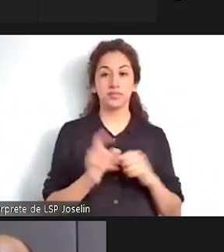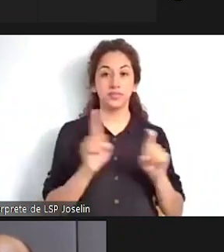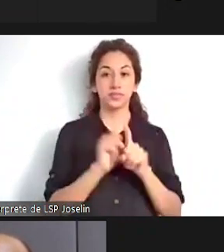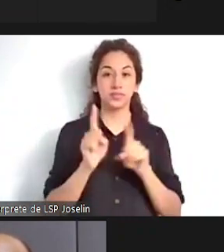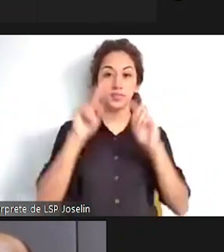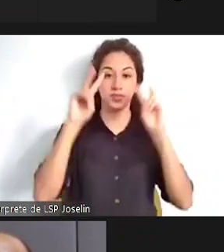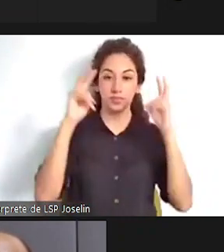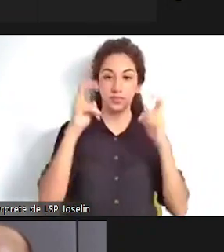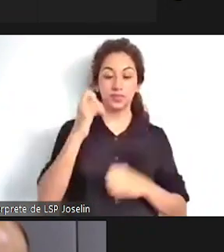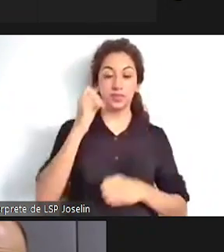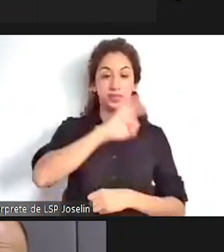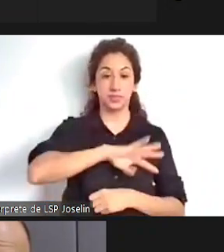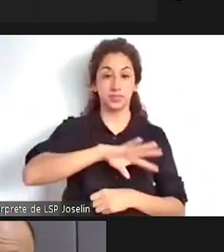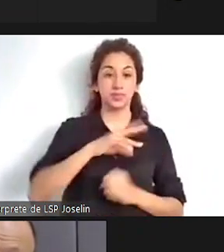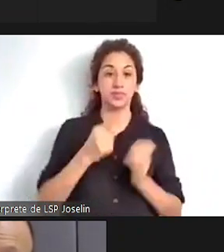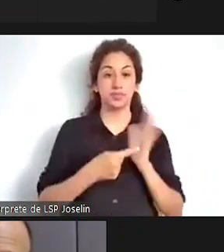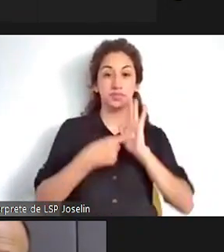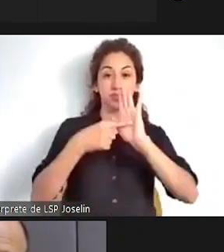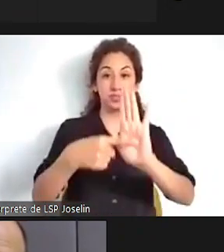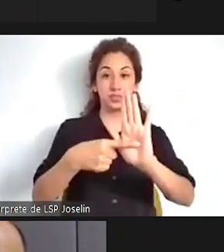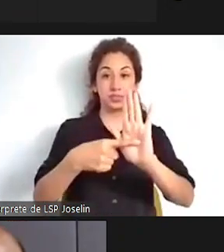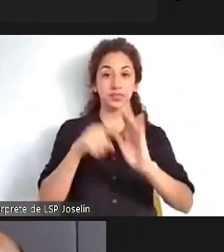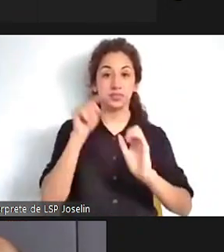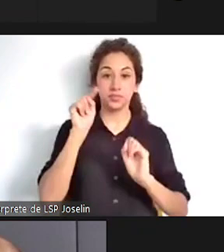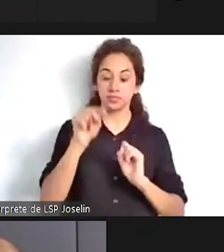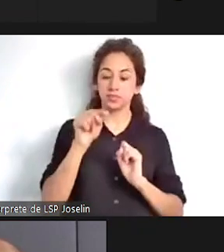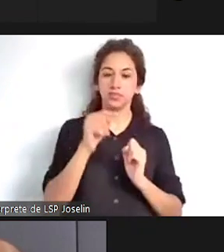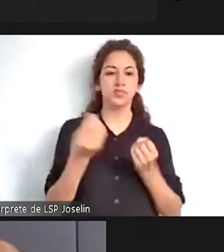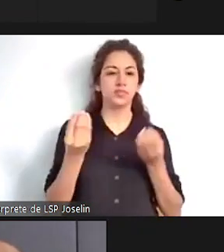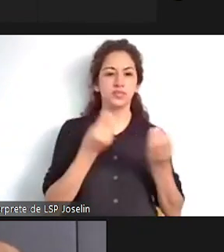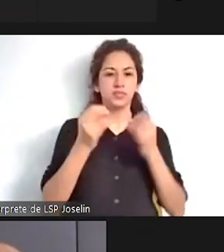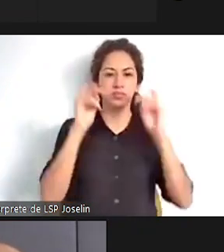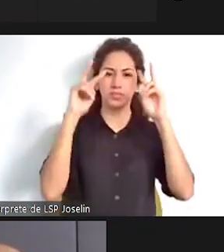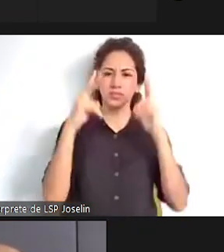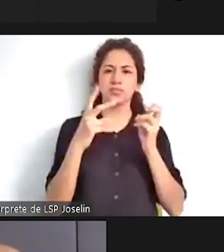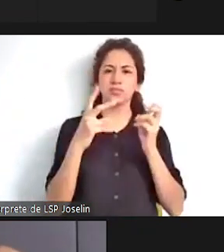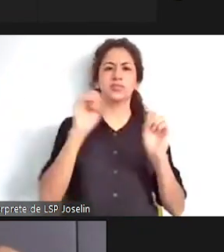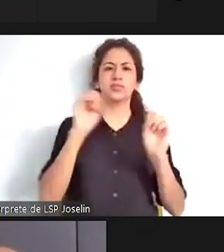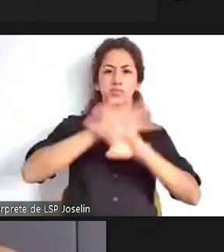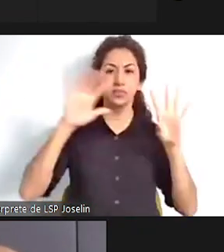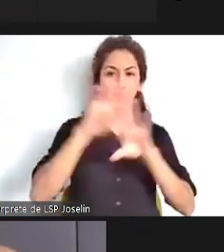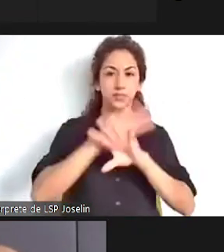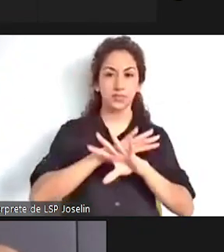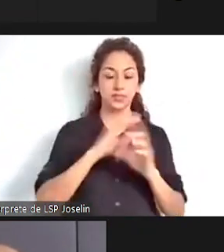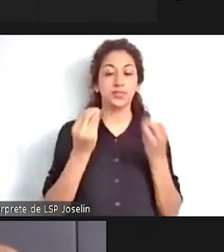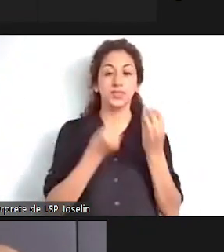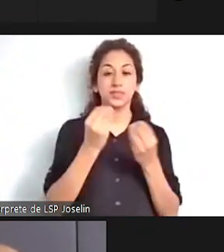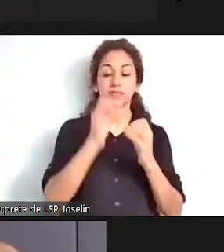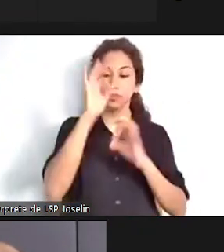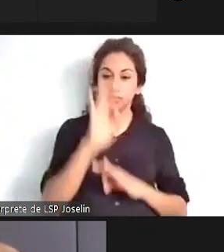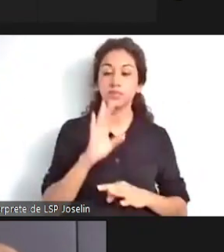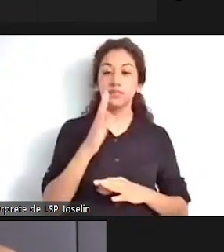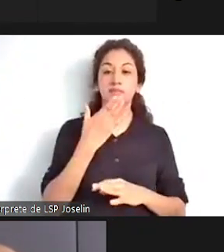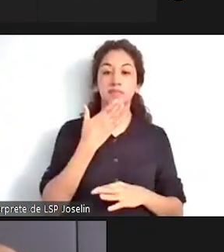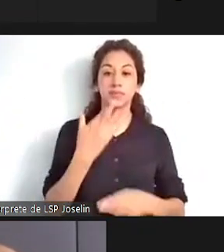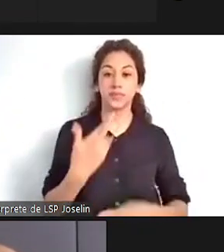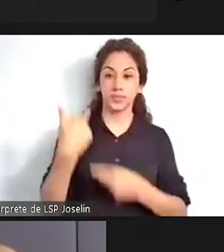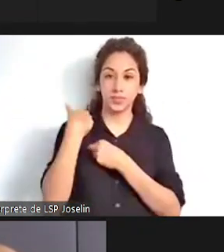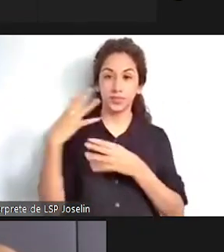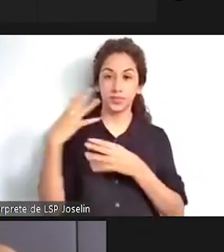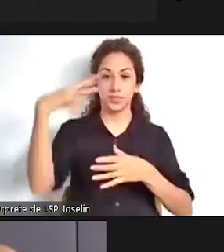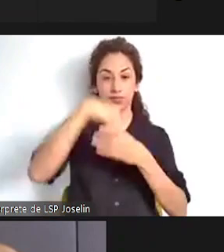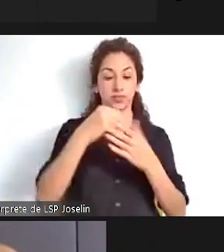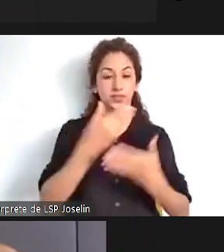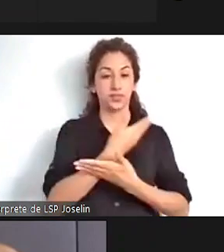transparency every time perhaps in chile's case there's a little bit more and more uh insistence and transfer and whose